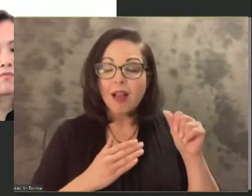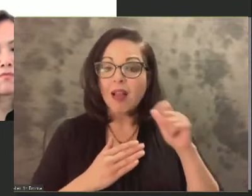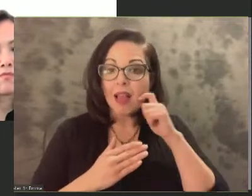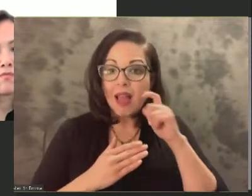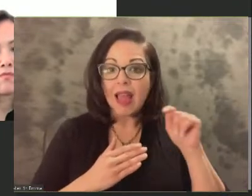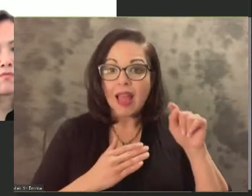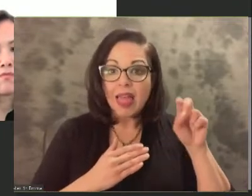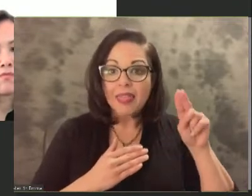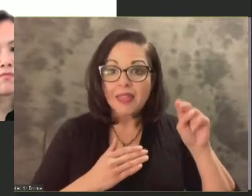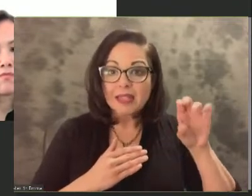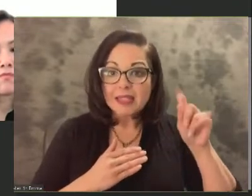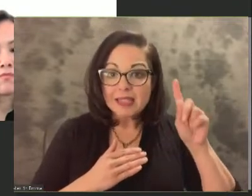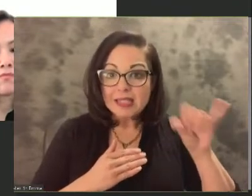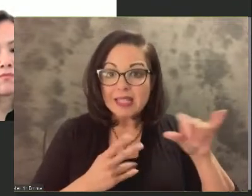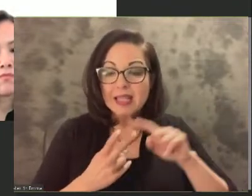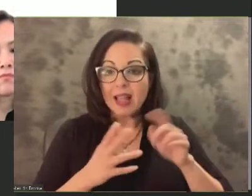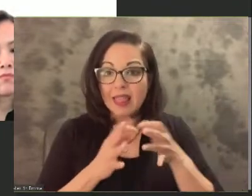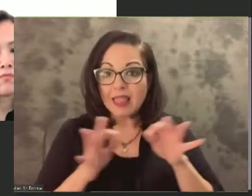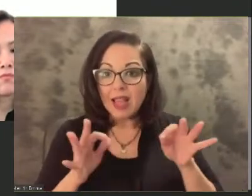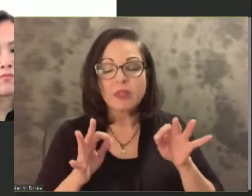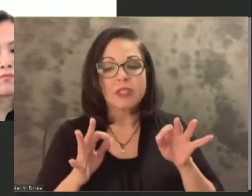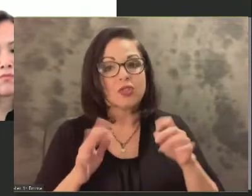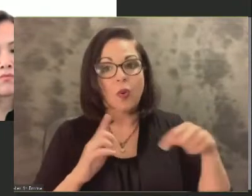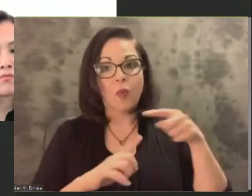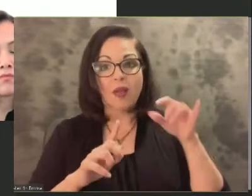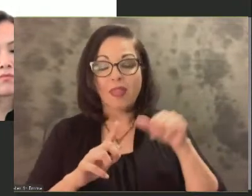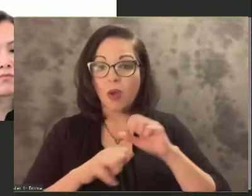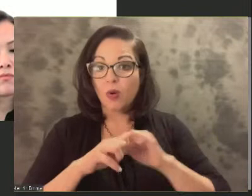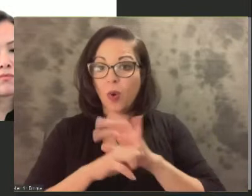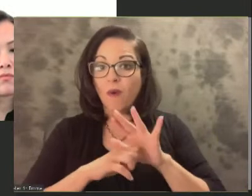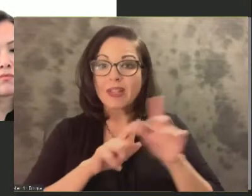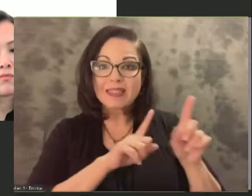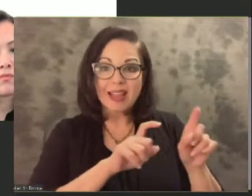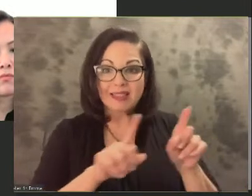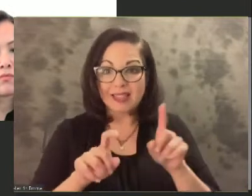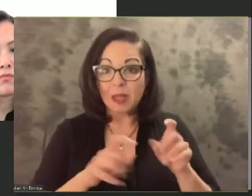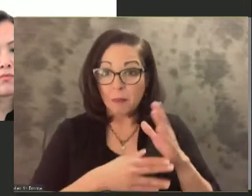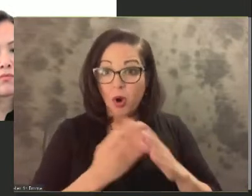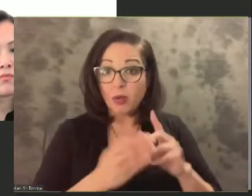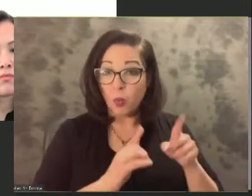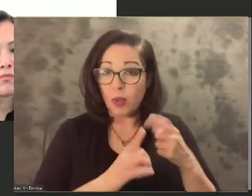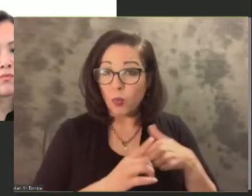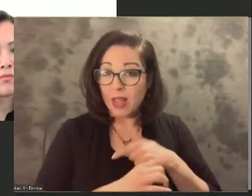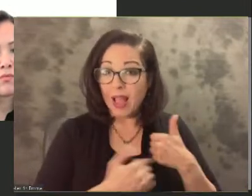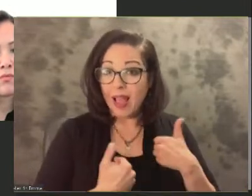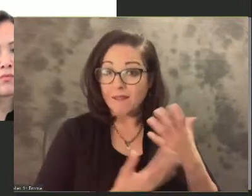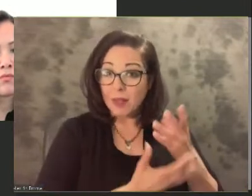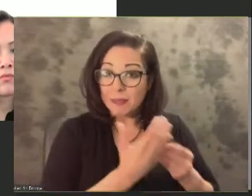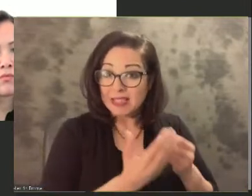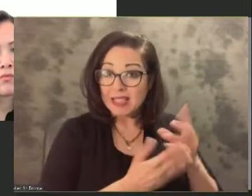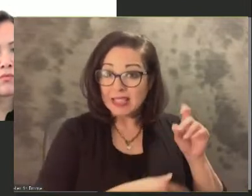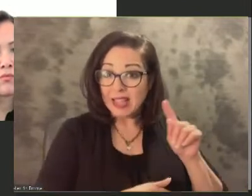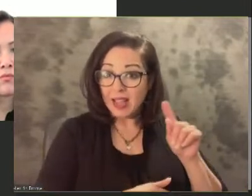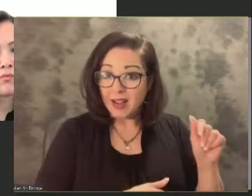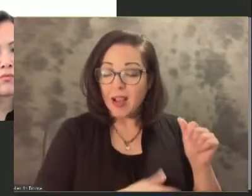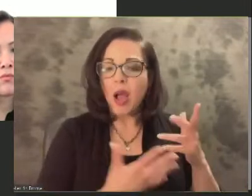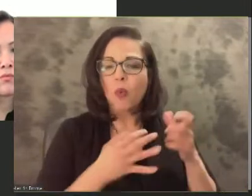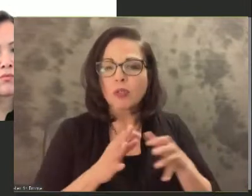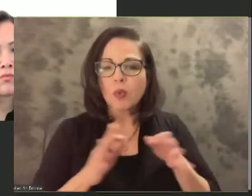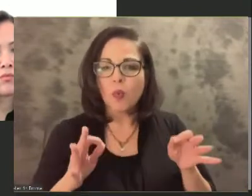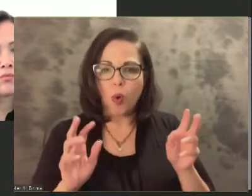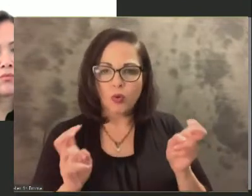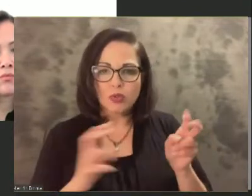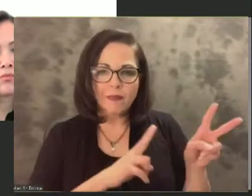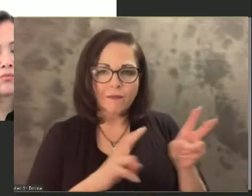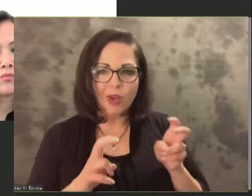COVID testing, vaccinations. Partly when we have missing data, I want to quote phrase from a